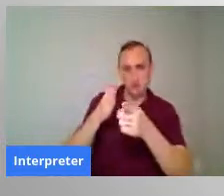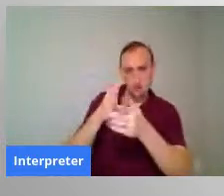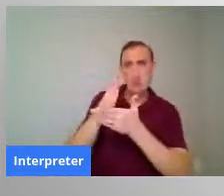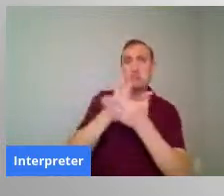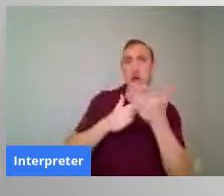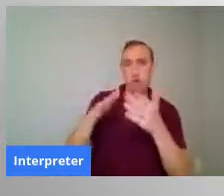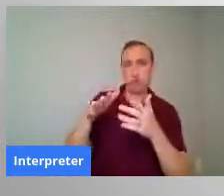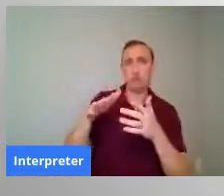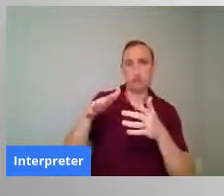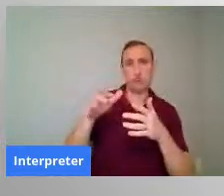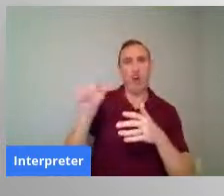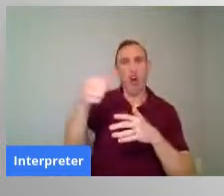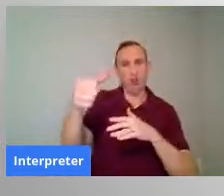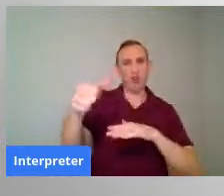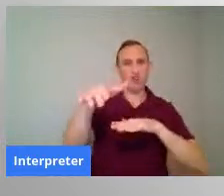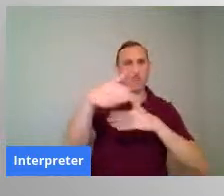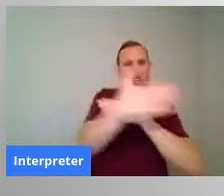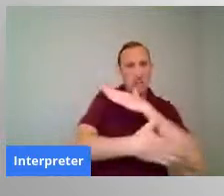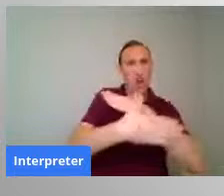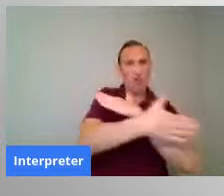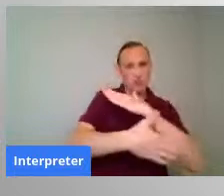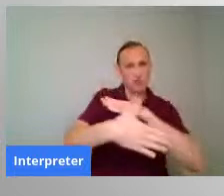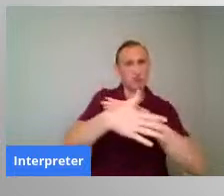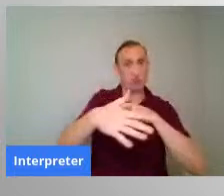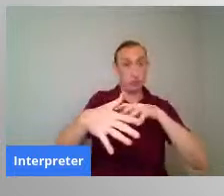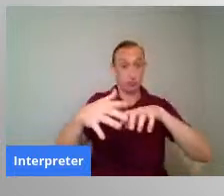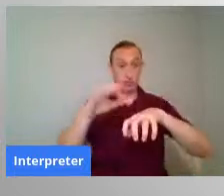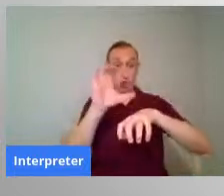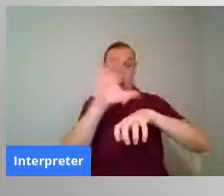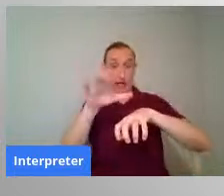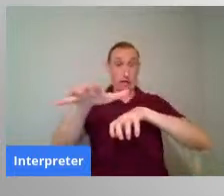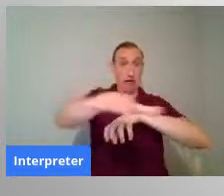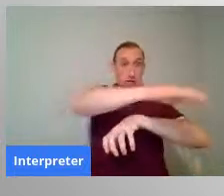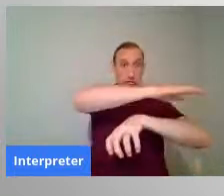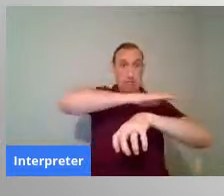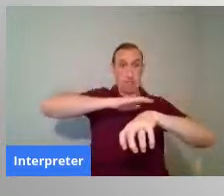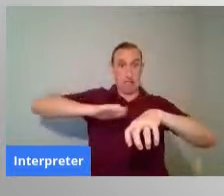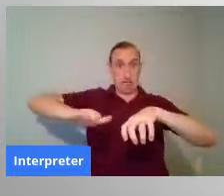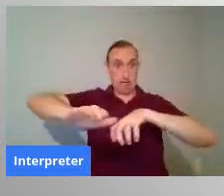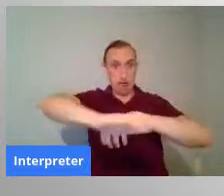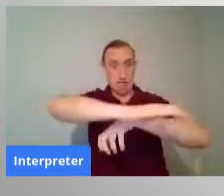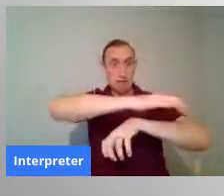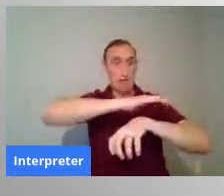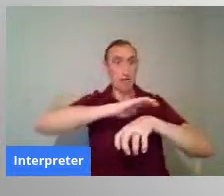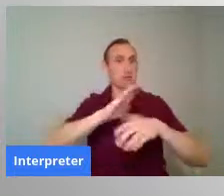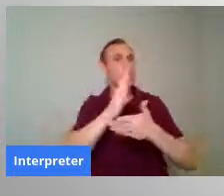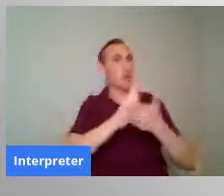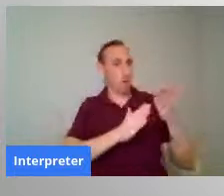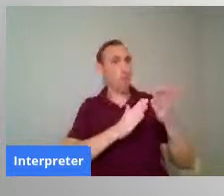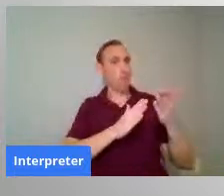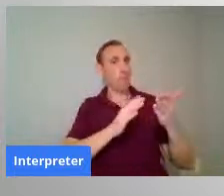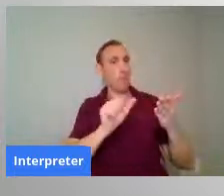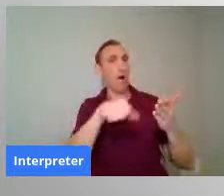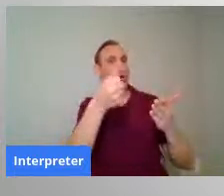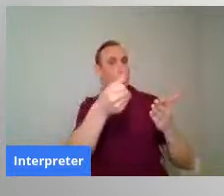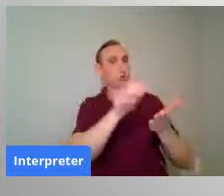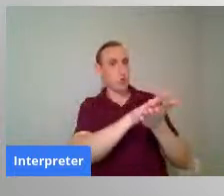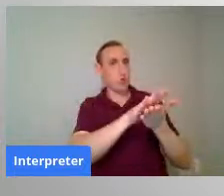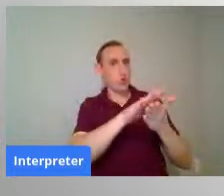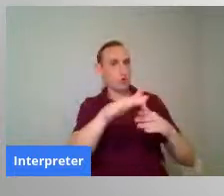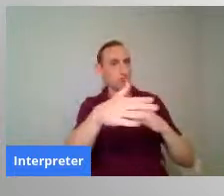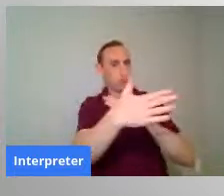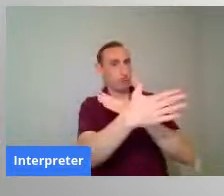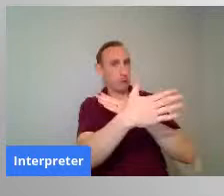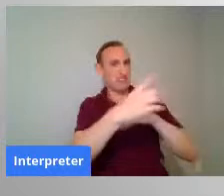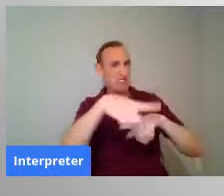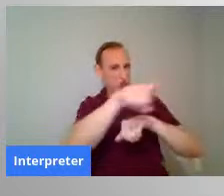Dr. Yeager, like intercession weeks or something. And I think Greene County did it, and some other surrounding counties a few years